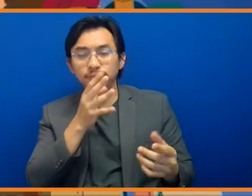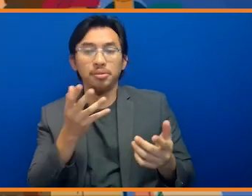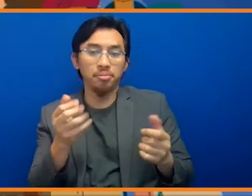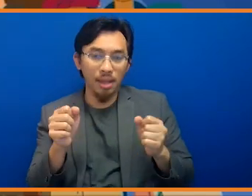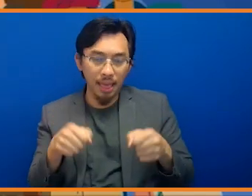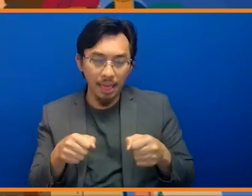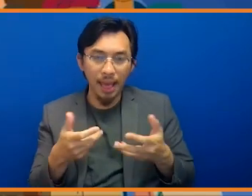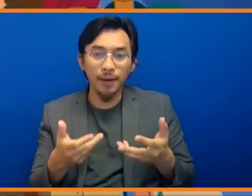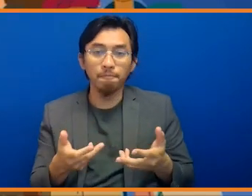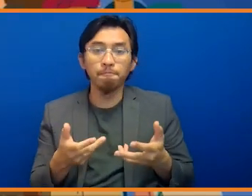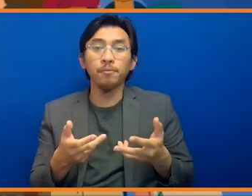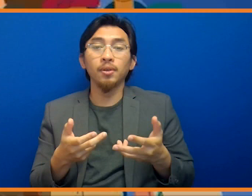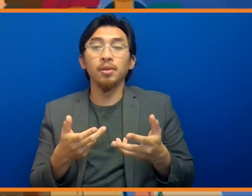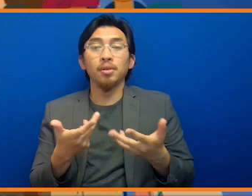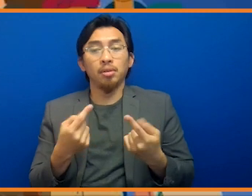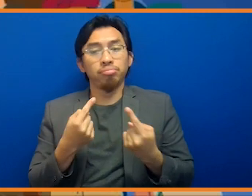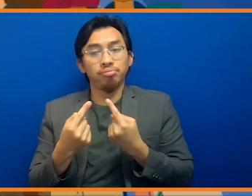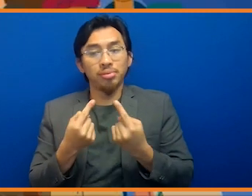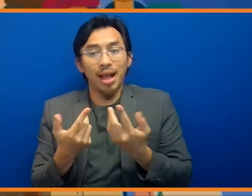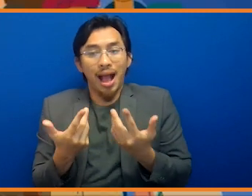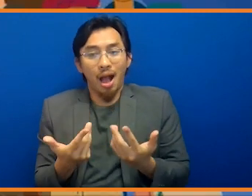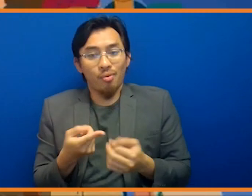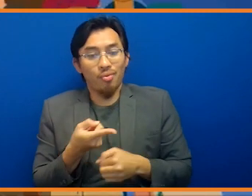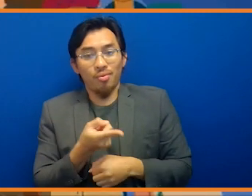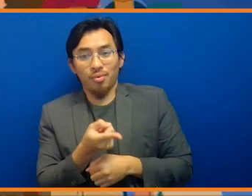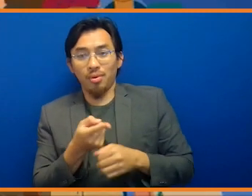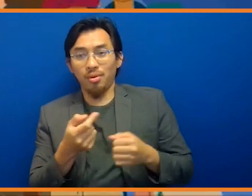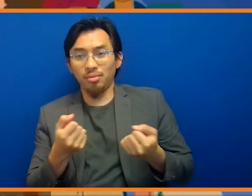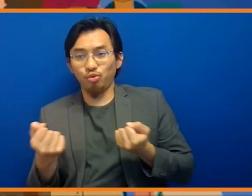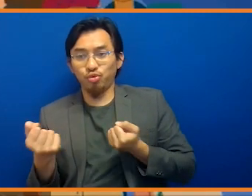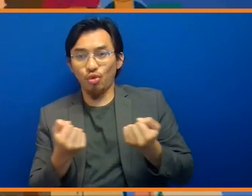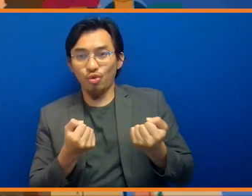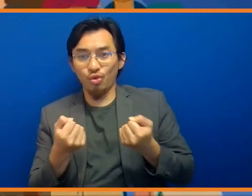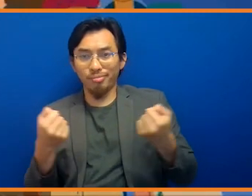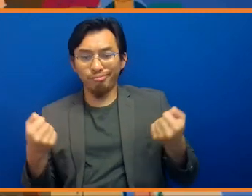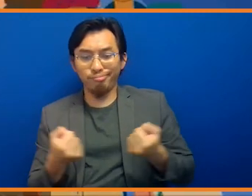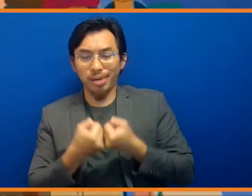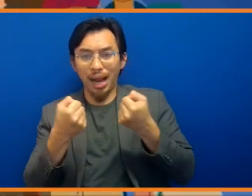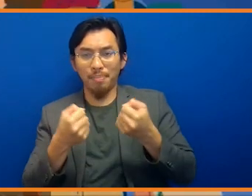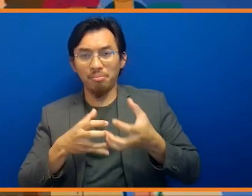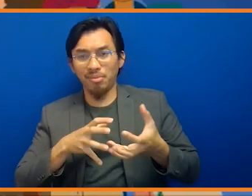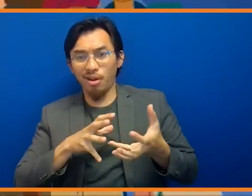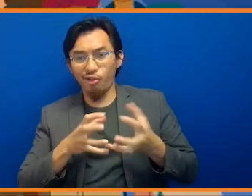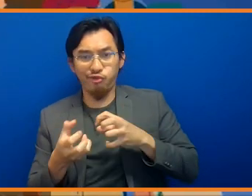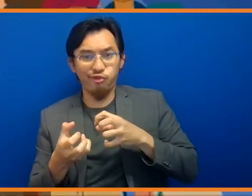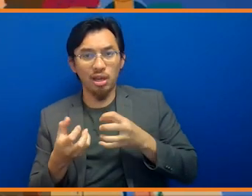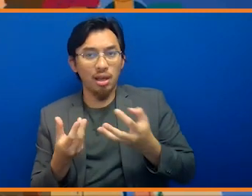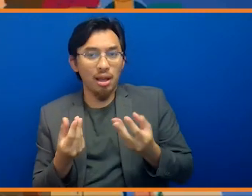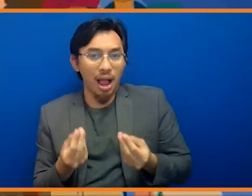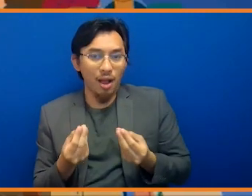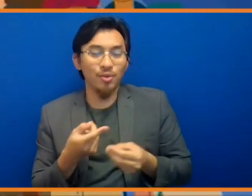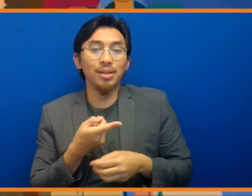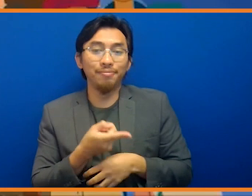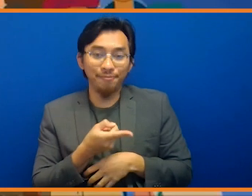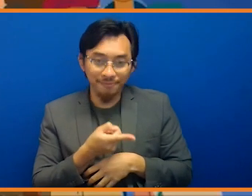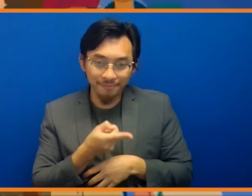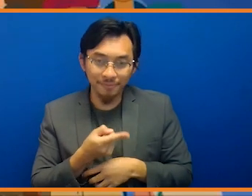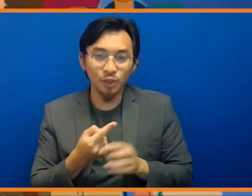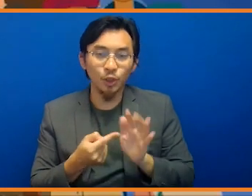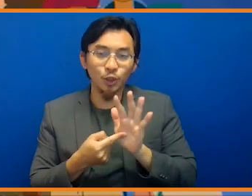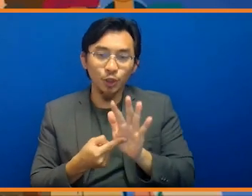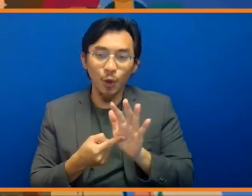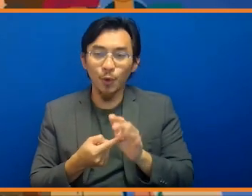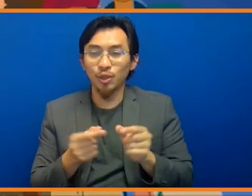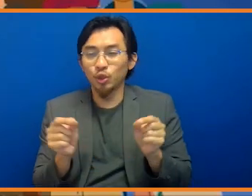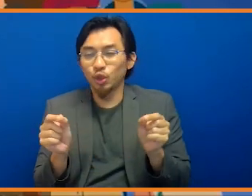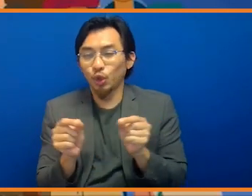display discussing about how the truck being damaged like this one. So